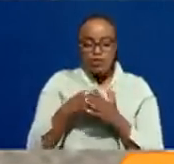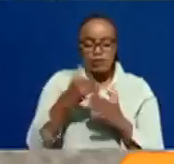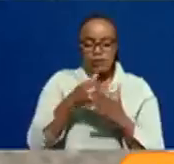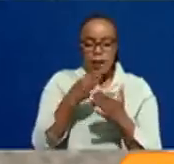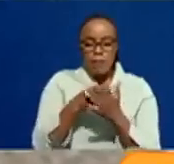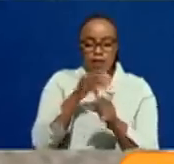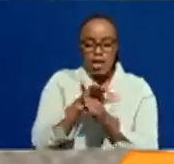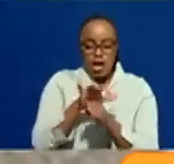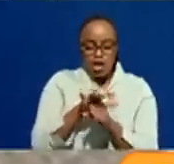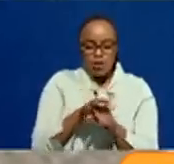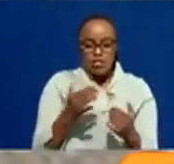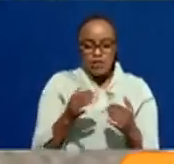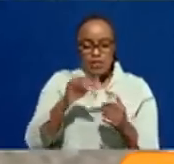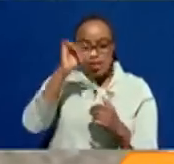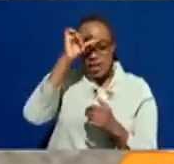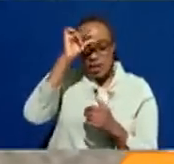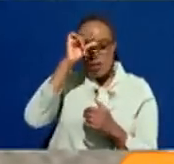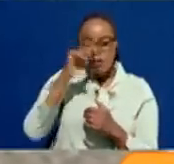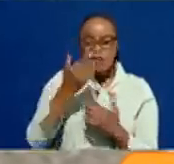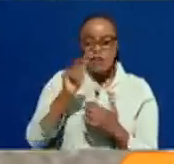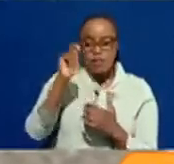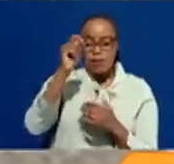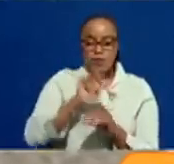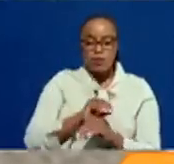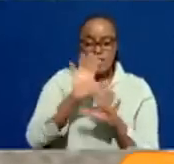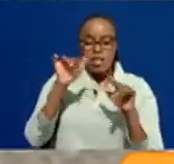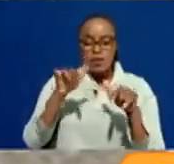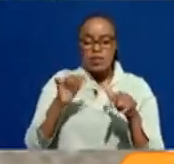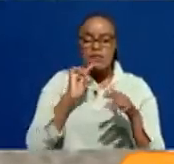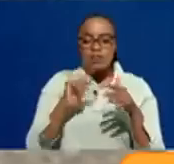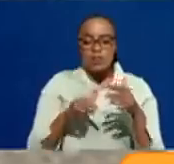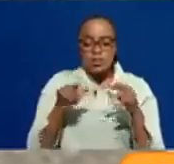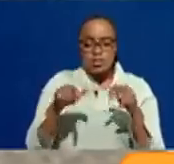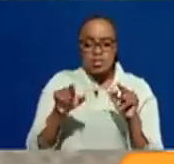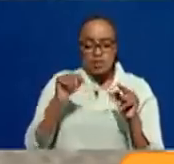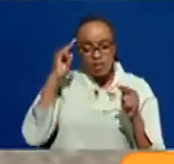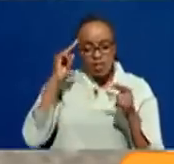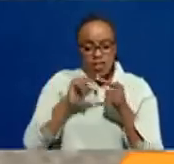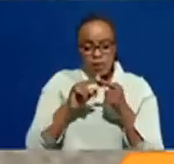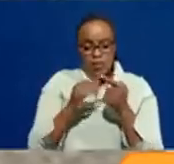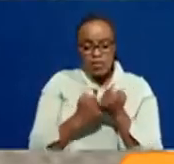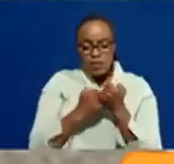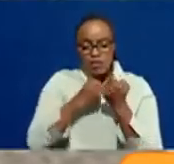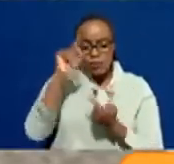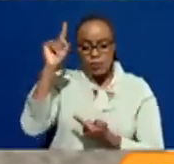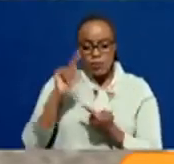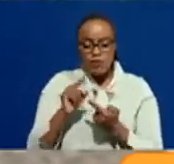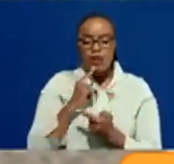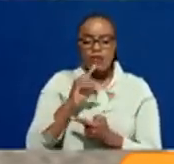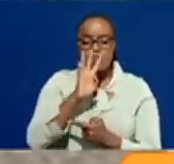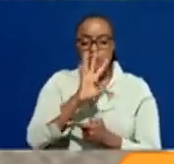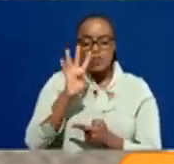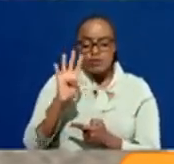my other question is, the president was very clear today that he is ending subsidies. They're costing a whopping